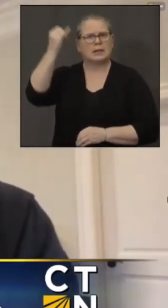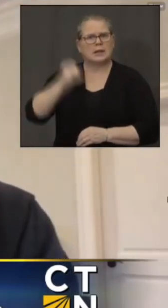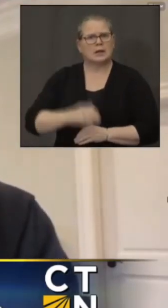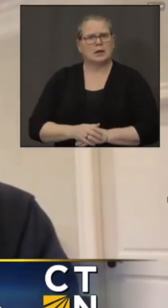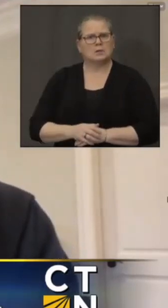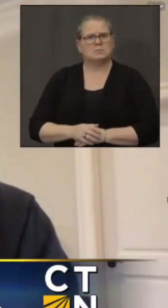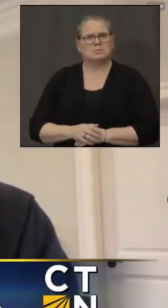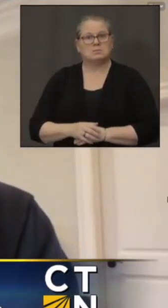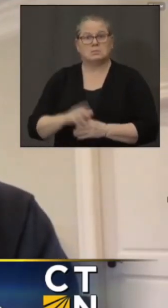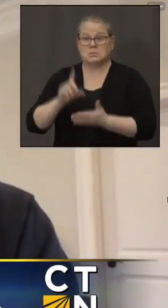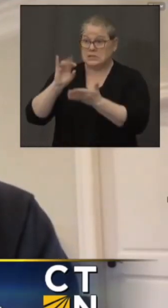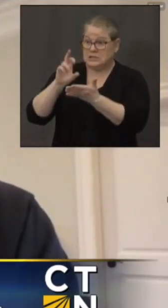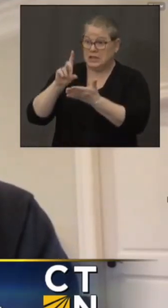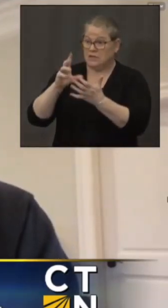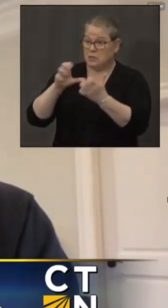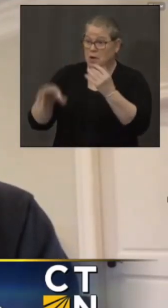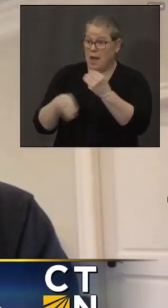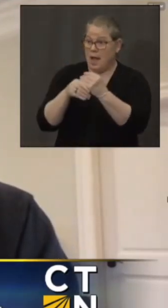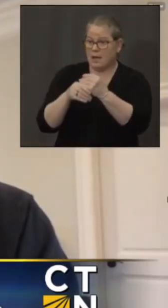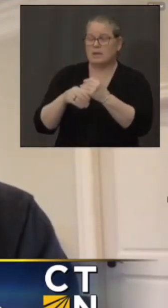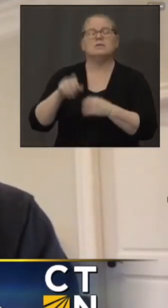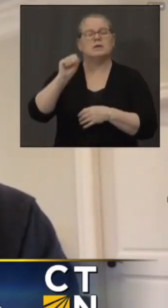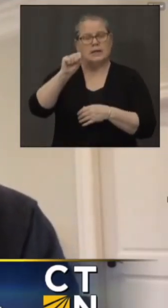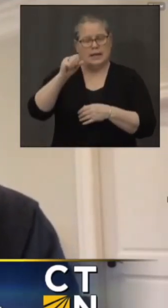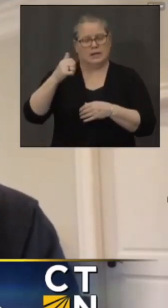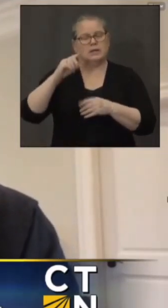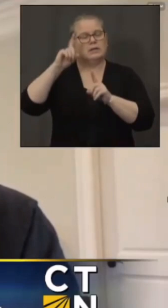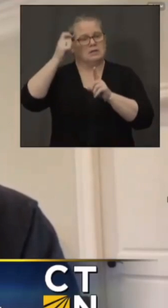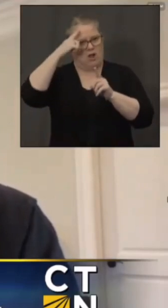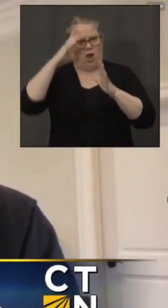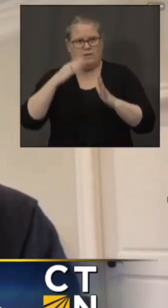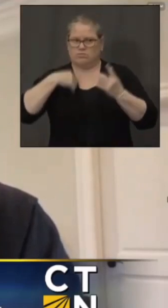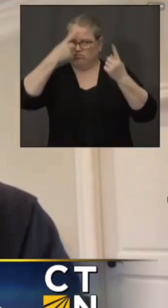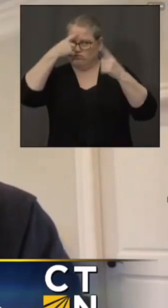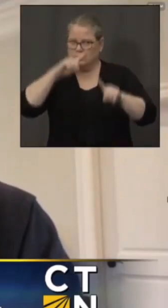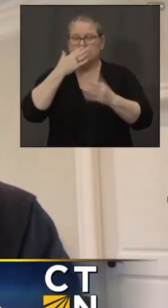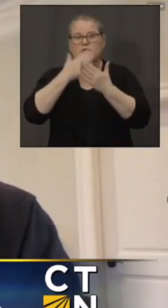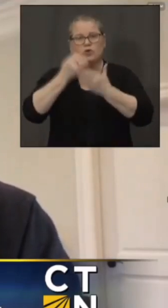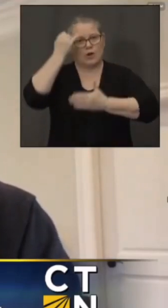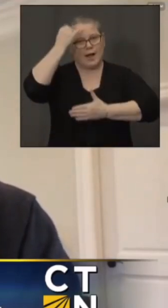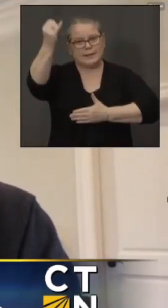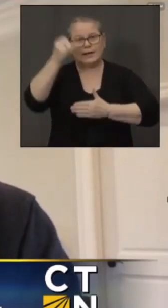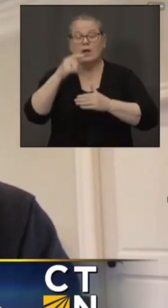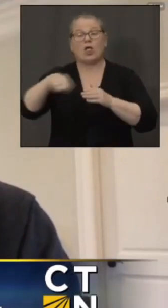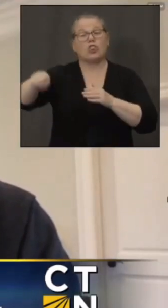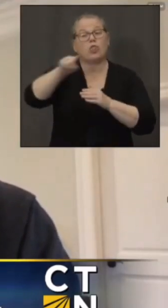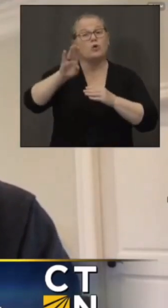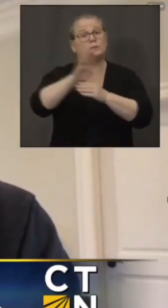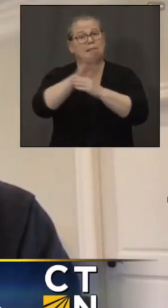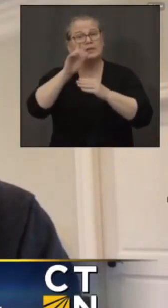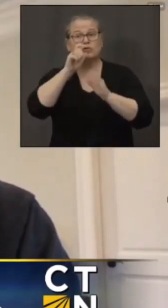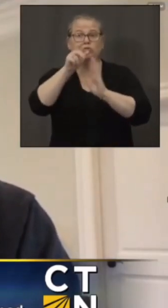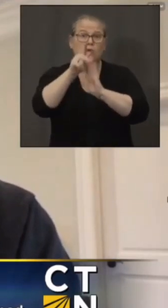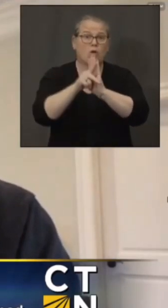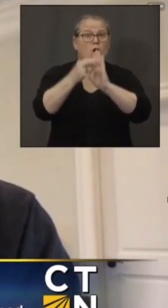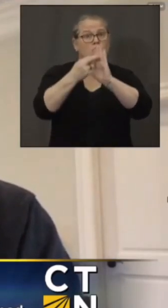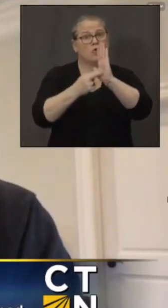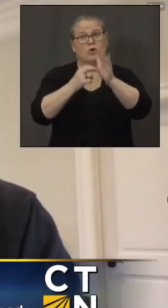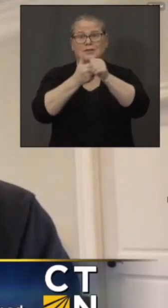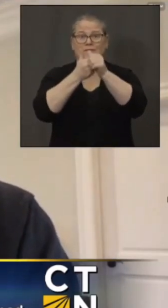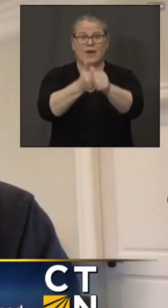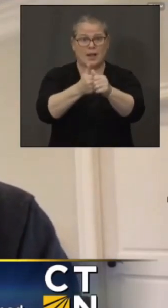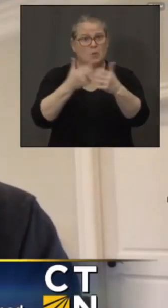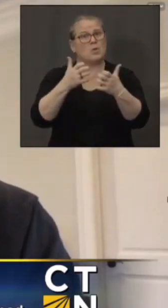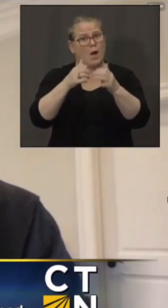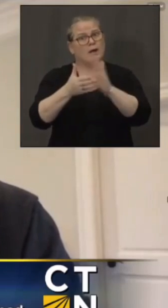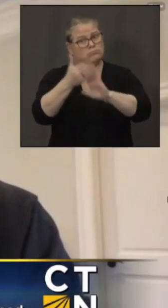that we have compliance from businesses and that the bad actors don't ruin it for the good actors. We want to keep businesses open and keep our economy and schools open.